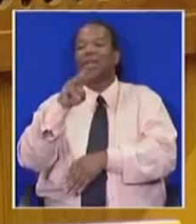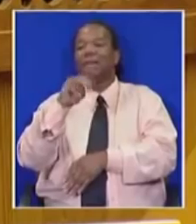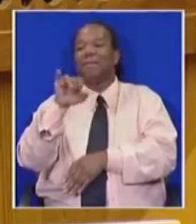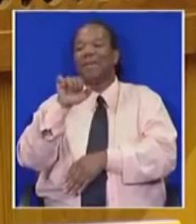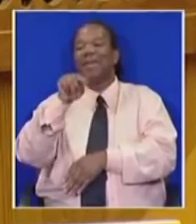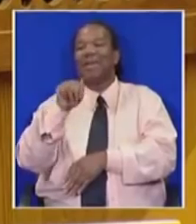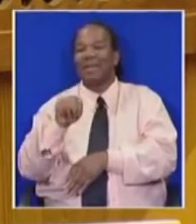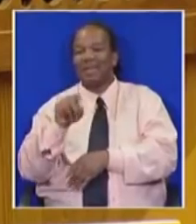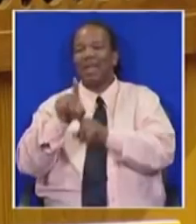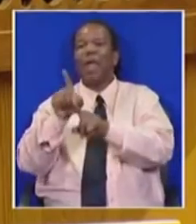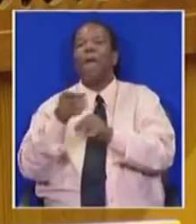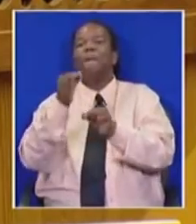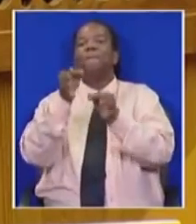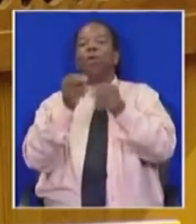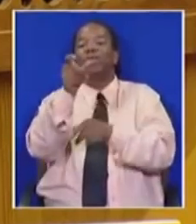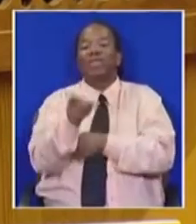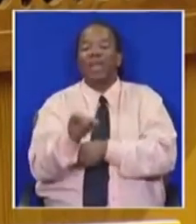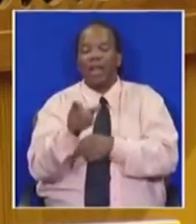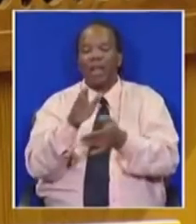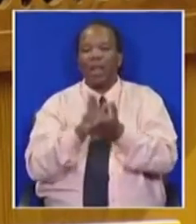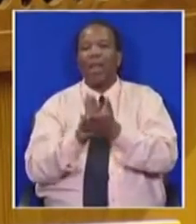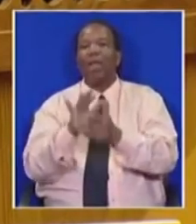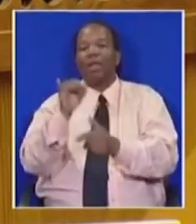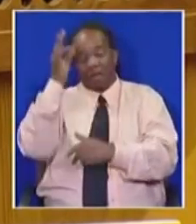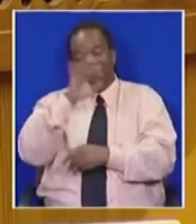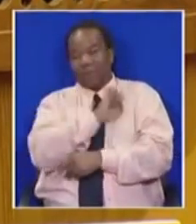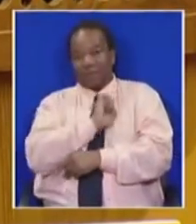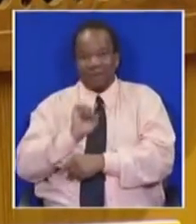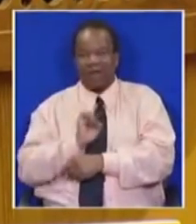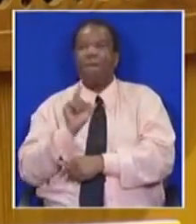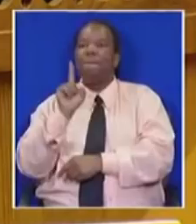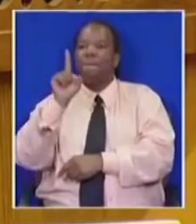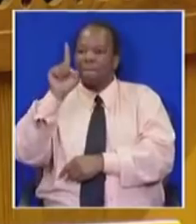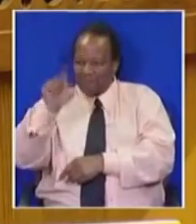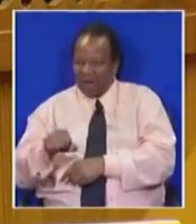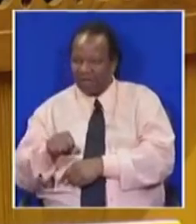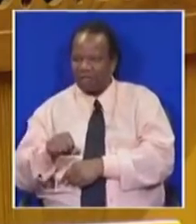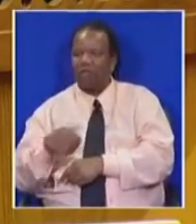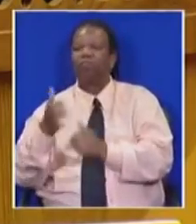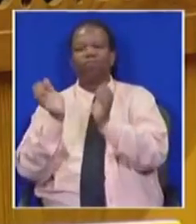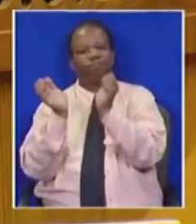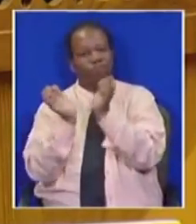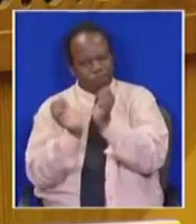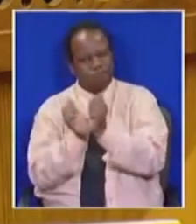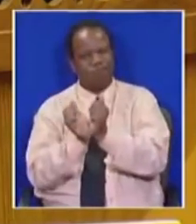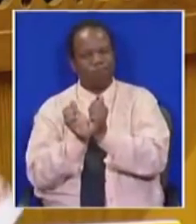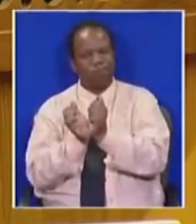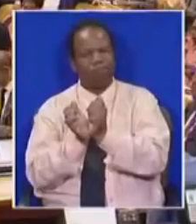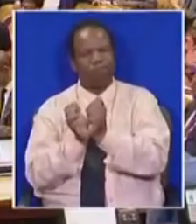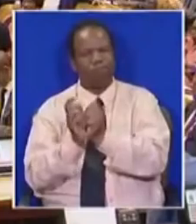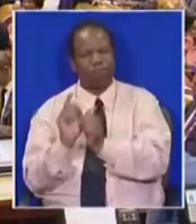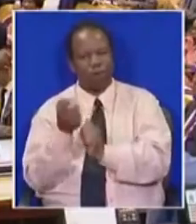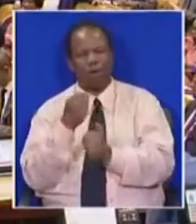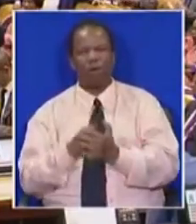the politicians that were involved, will be held to account in the ultimate level possible.